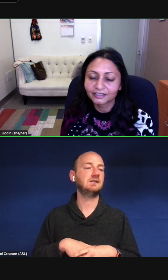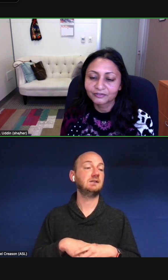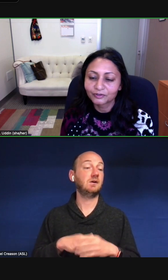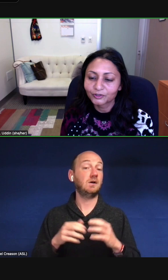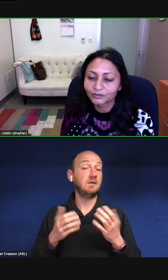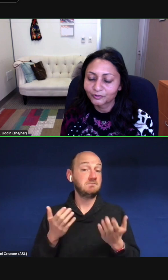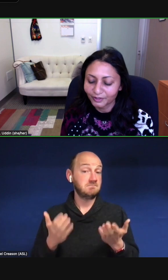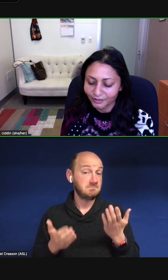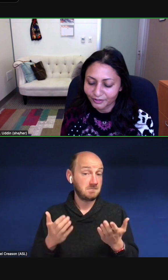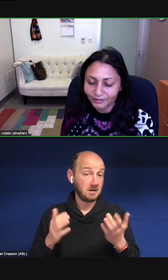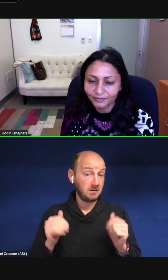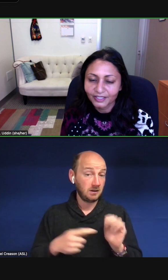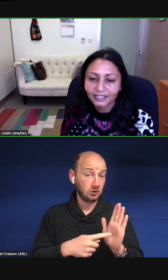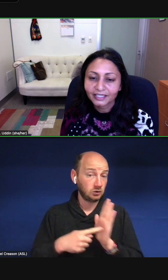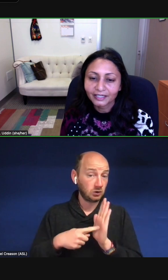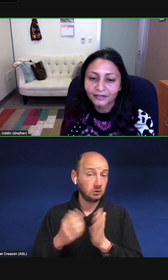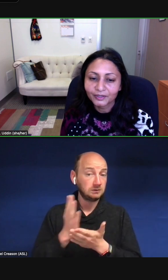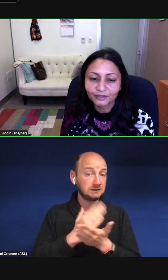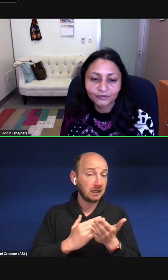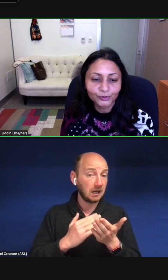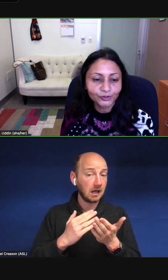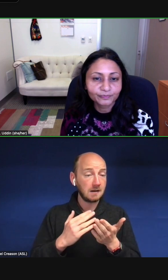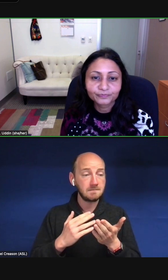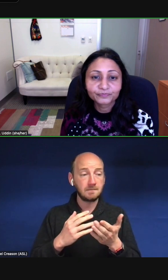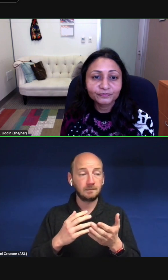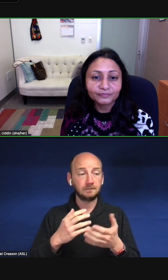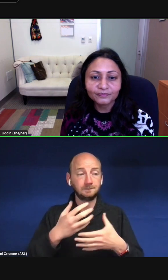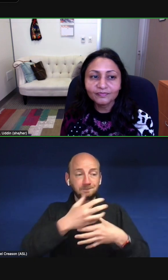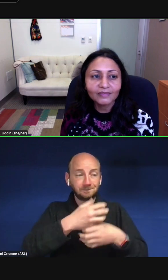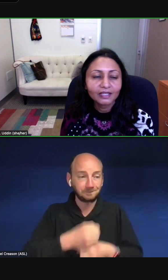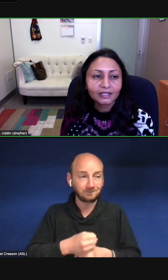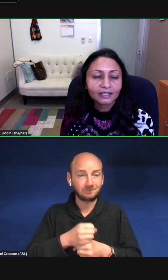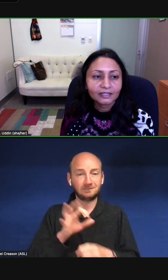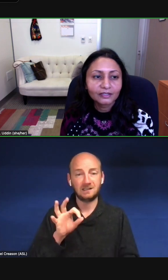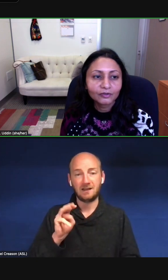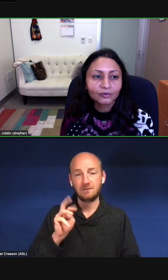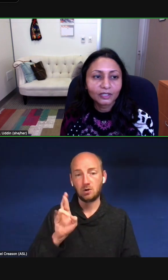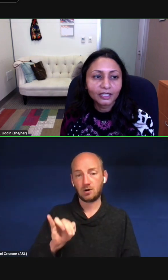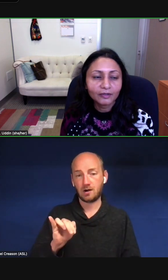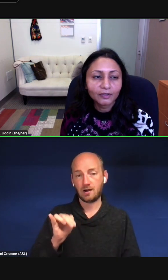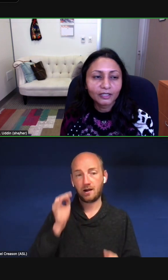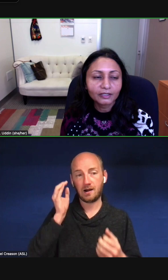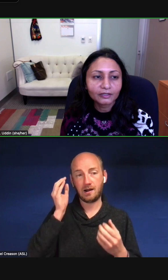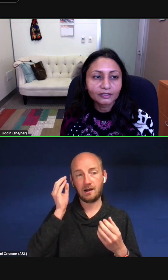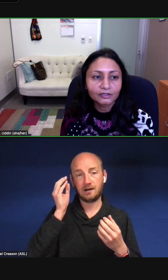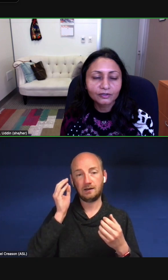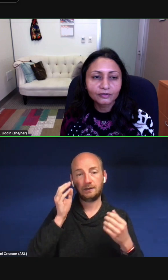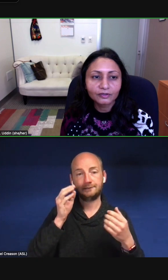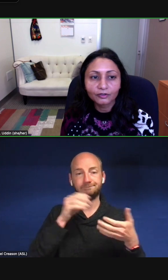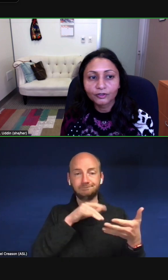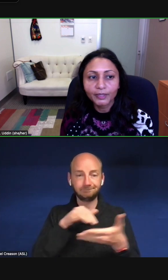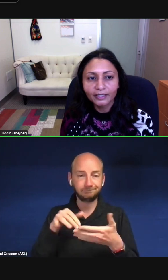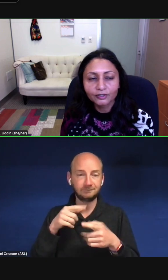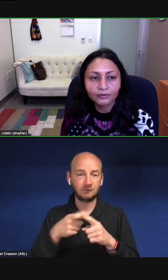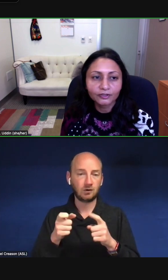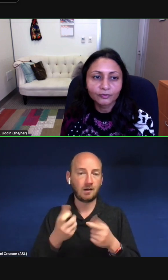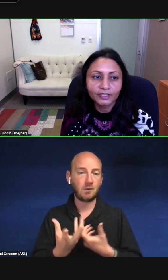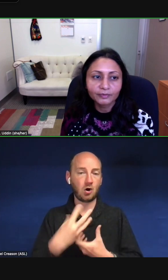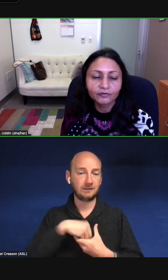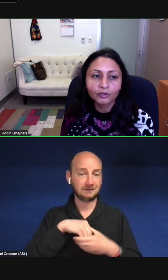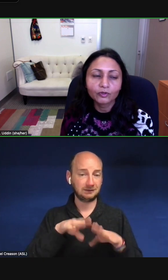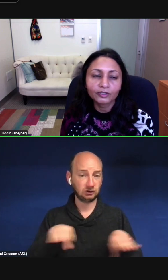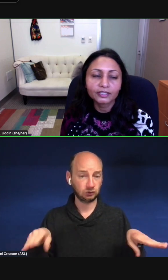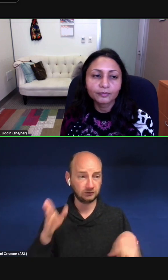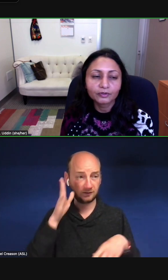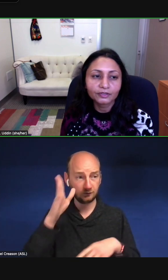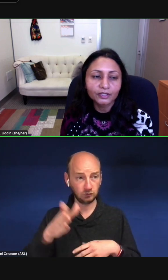data collected from children with autism in the future. So I'll start or go back to a little bit